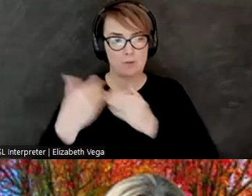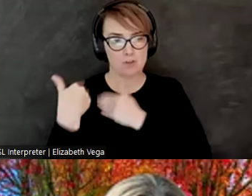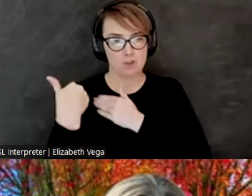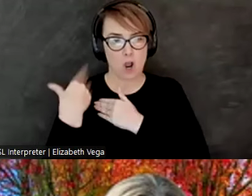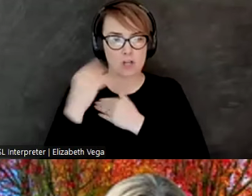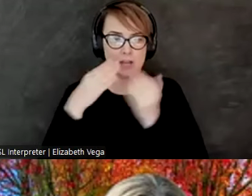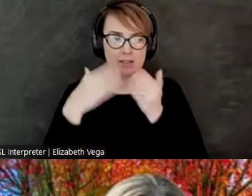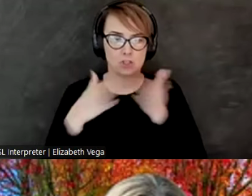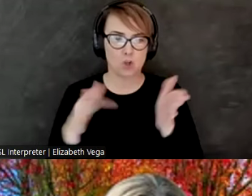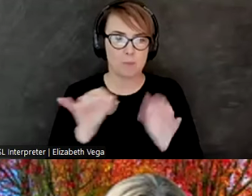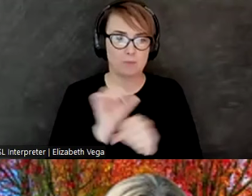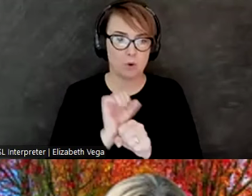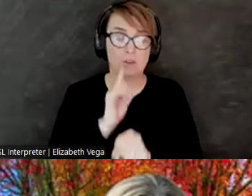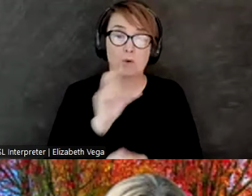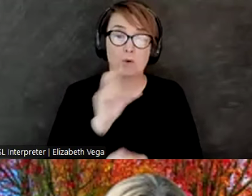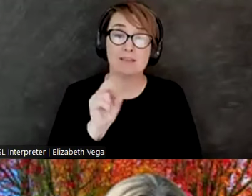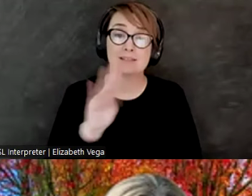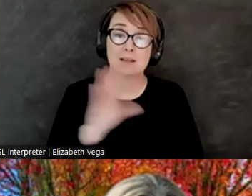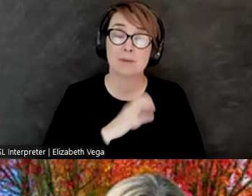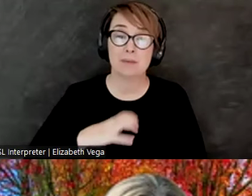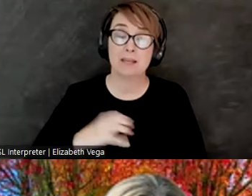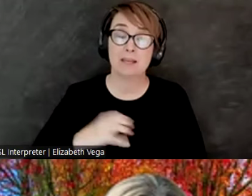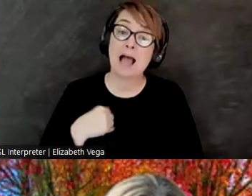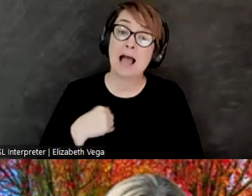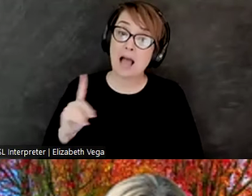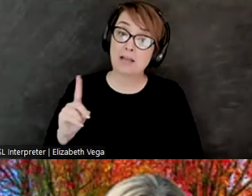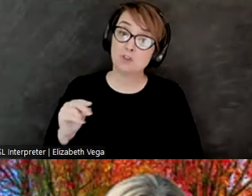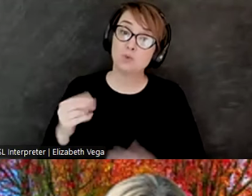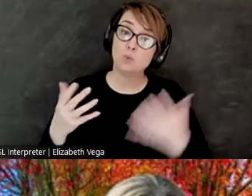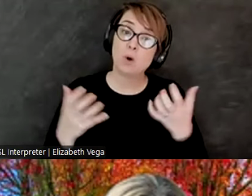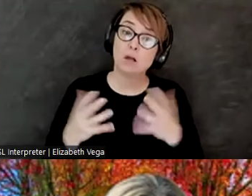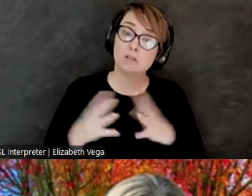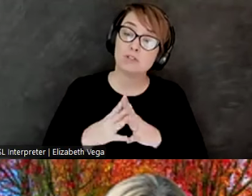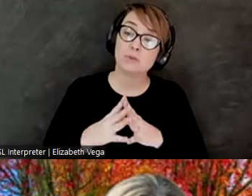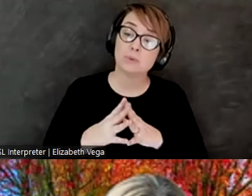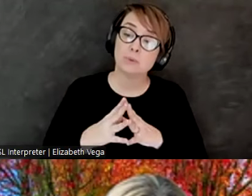I do want to.